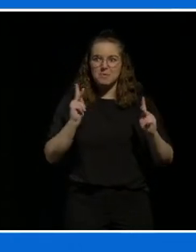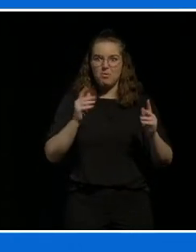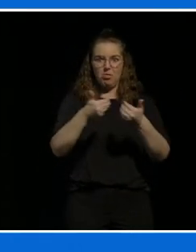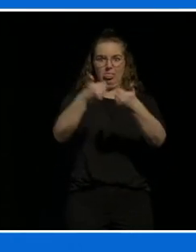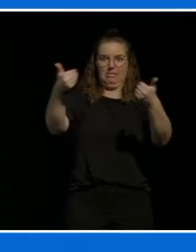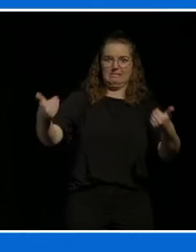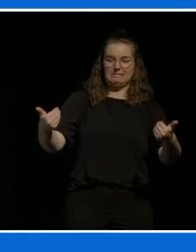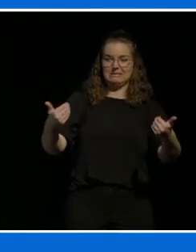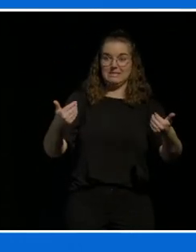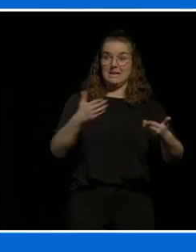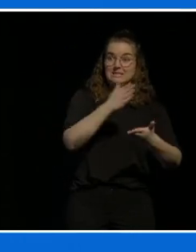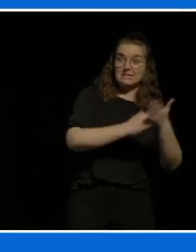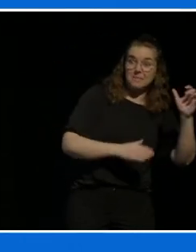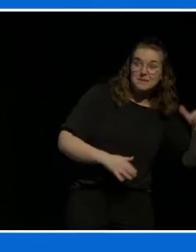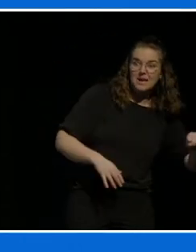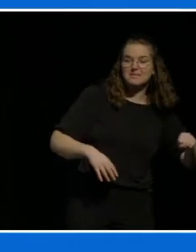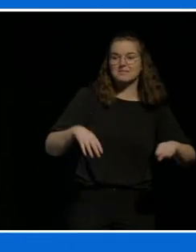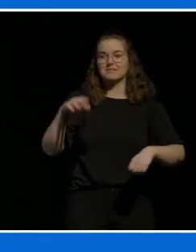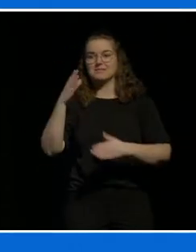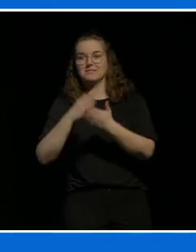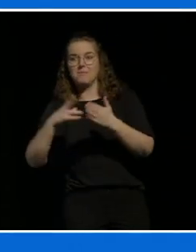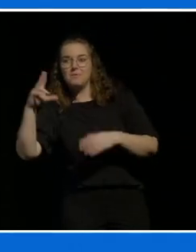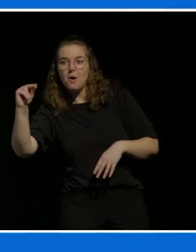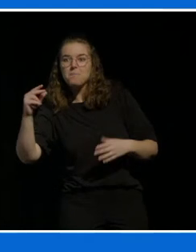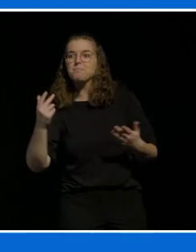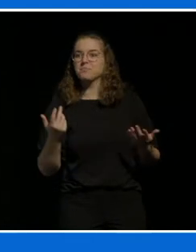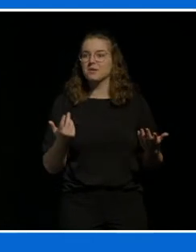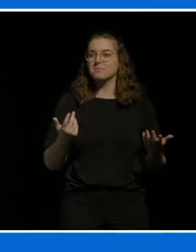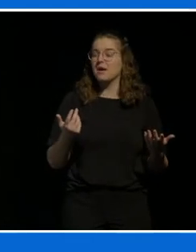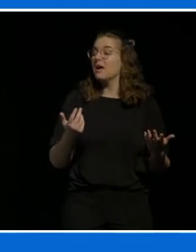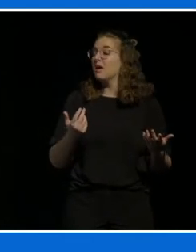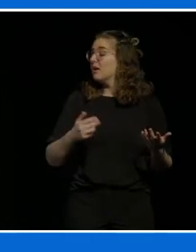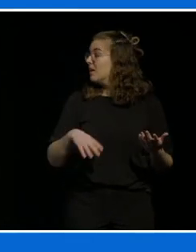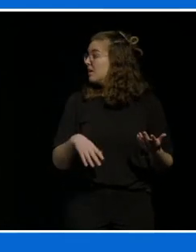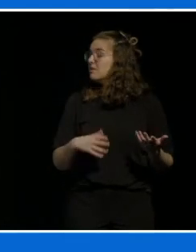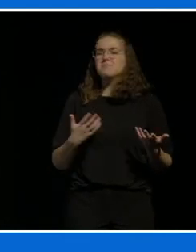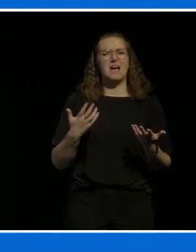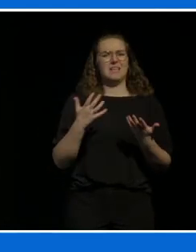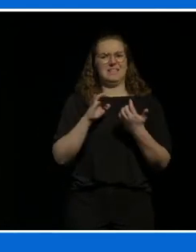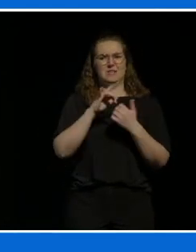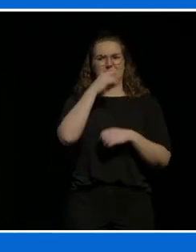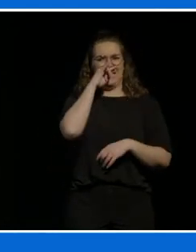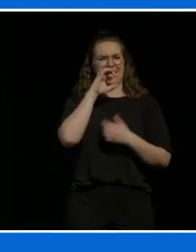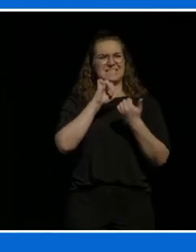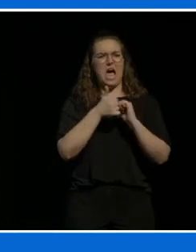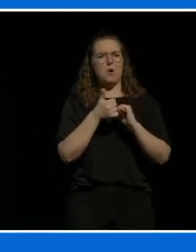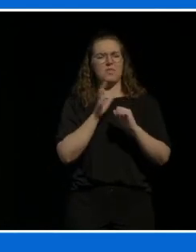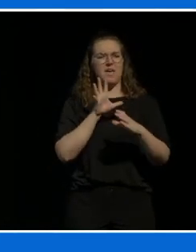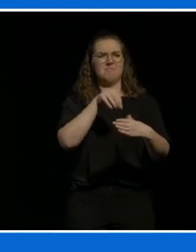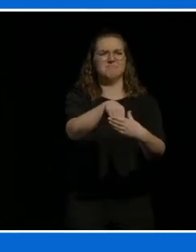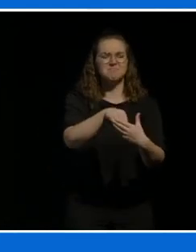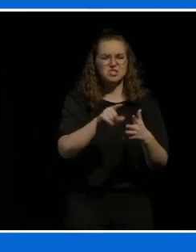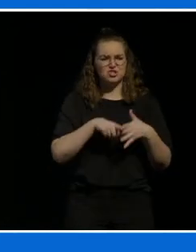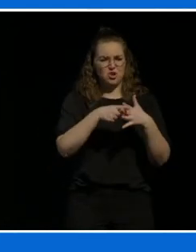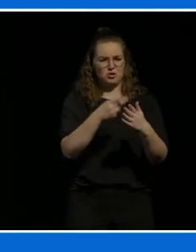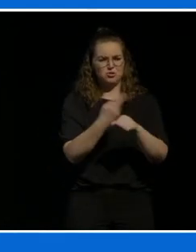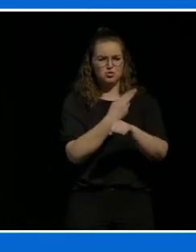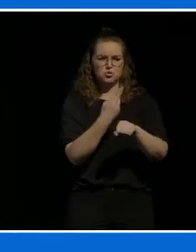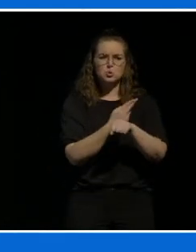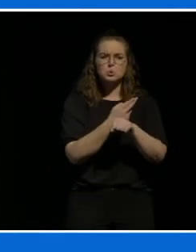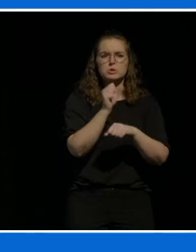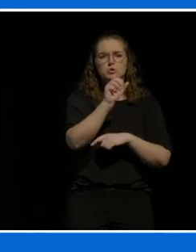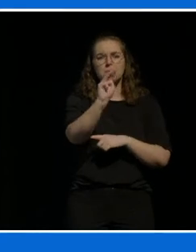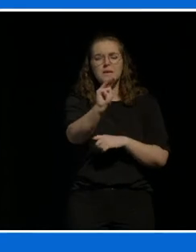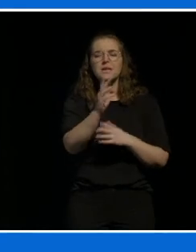are kids and people in our generation like jumping into these new social media and how are they used? And so I think honestly the best way is to ask questions about